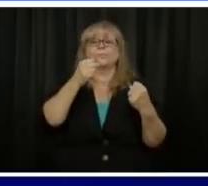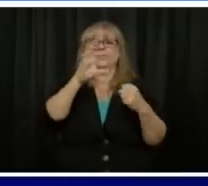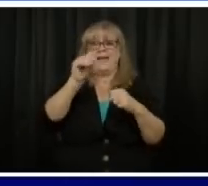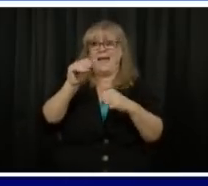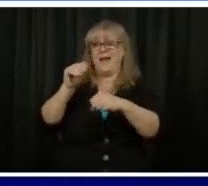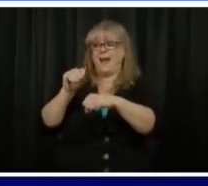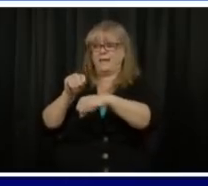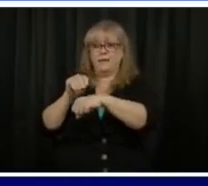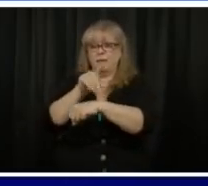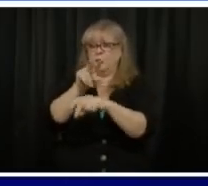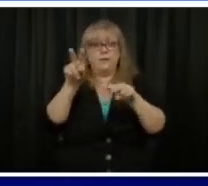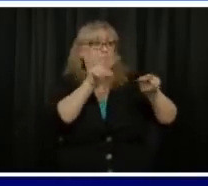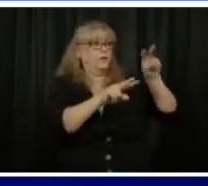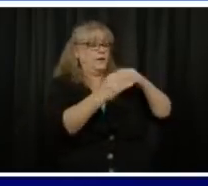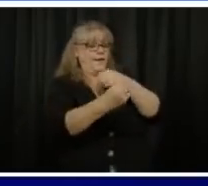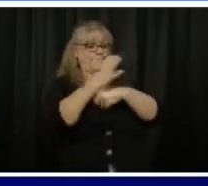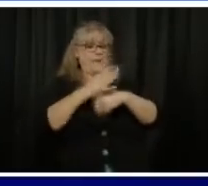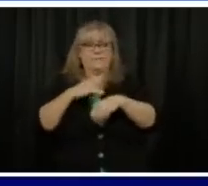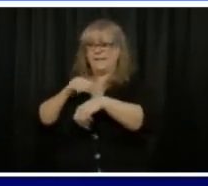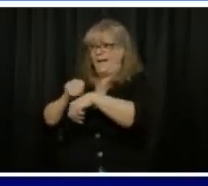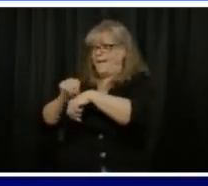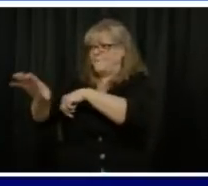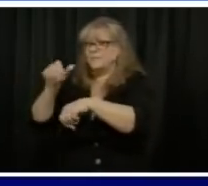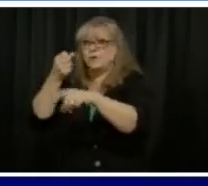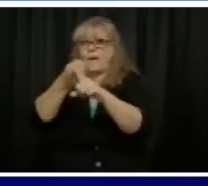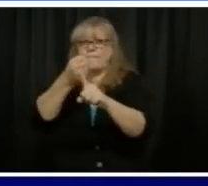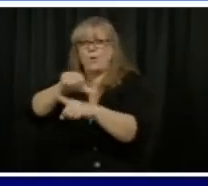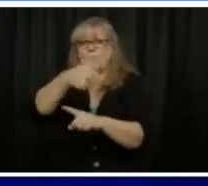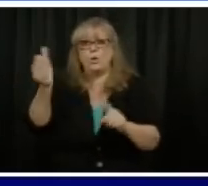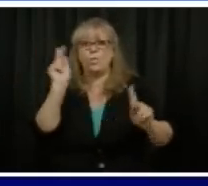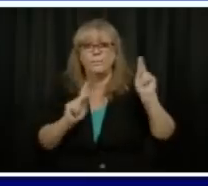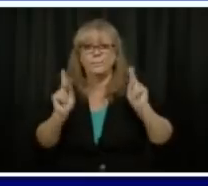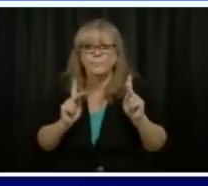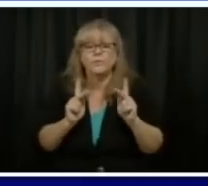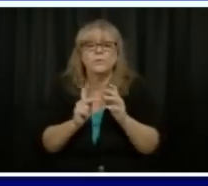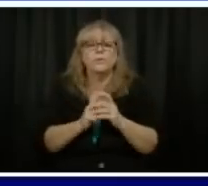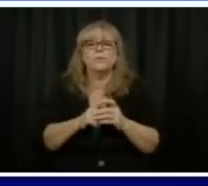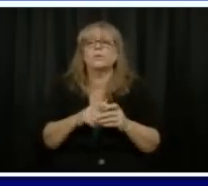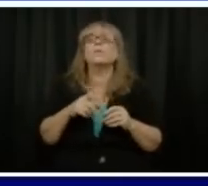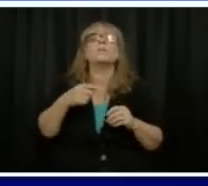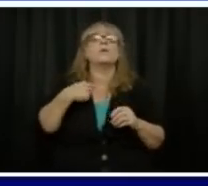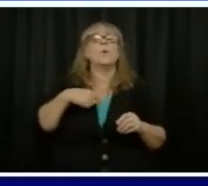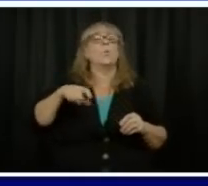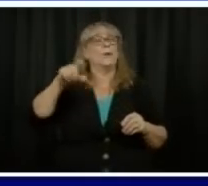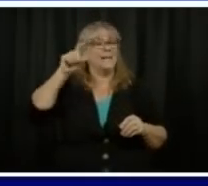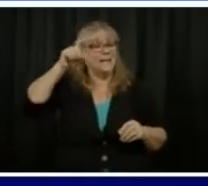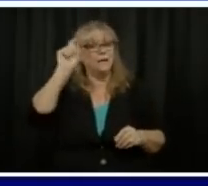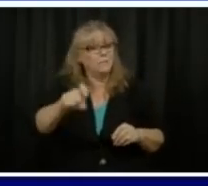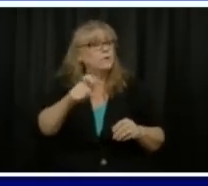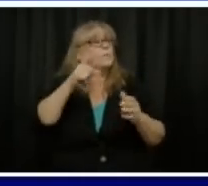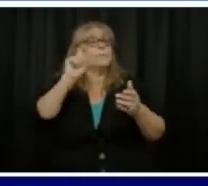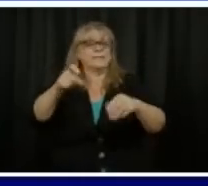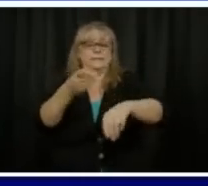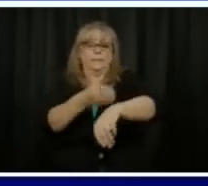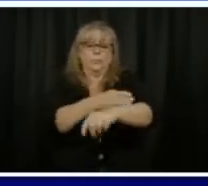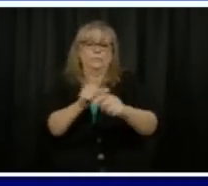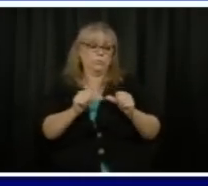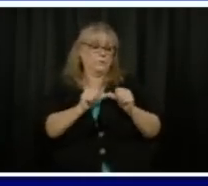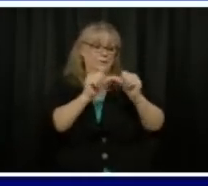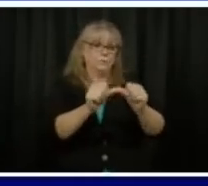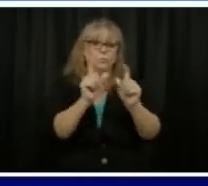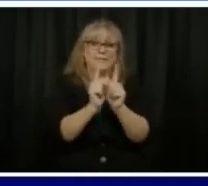we need to have greater social distancing. And so that means getting back to basics. It means for everybody, teleworking, telecommuting if you can. If